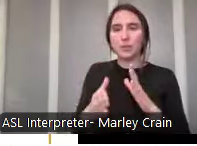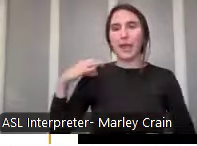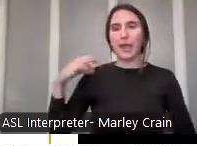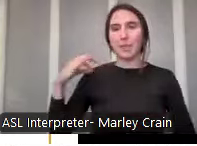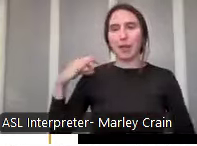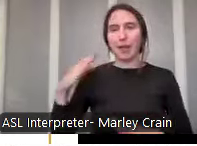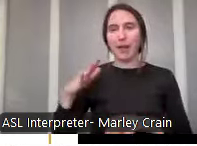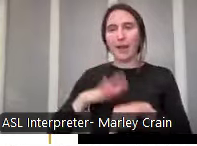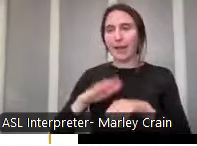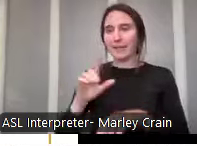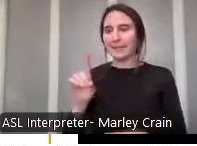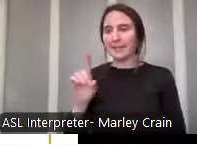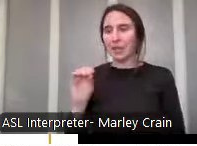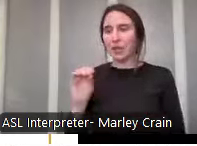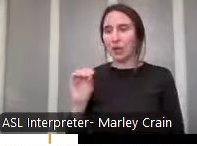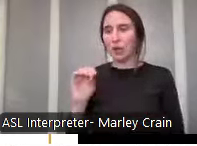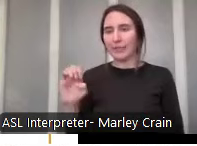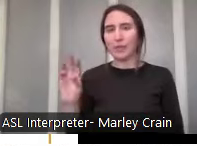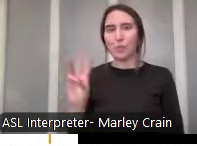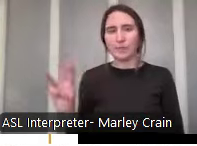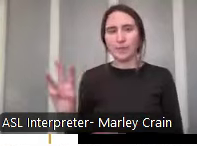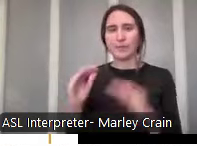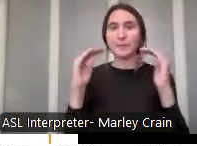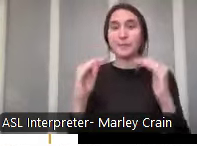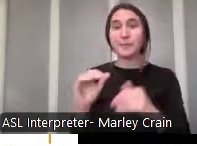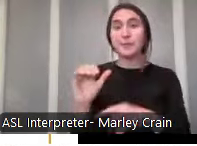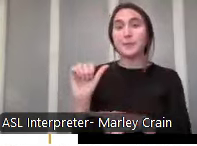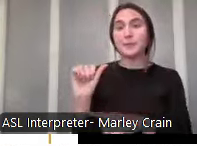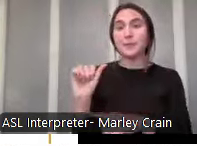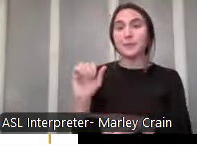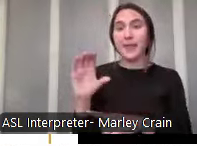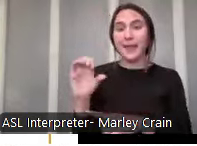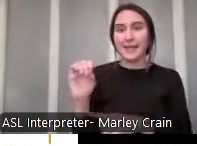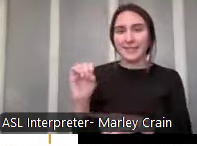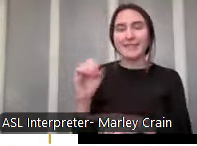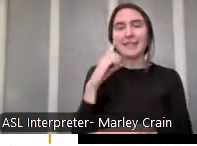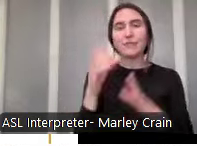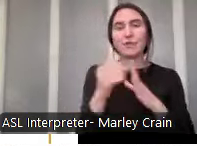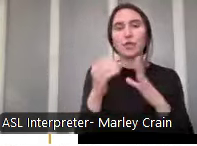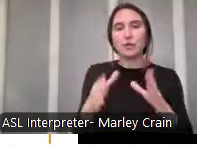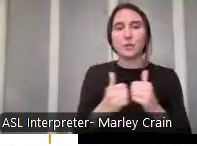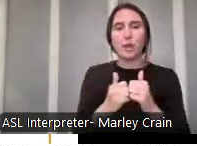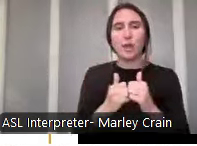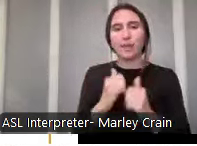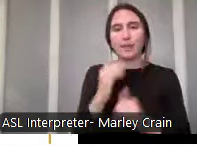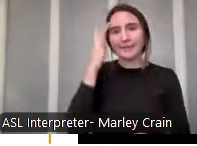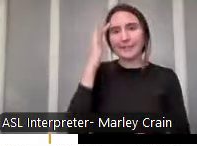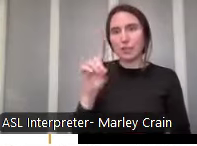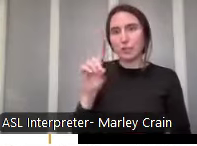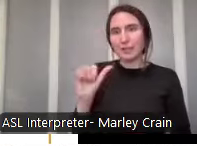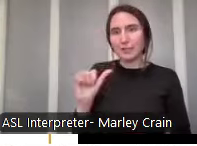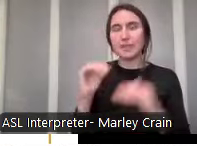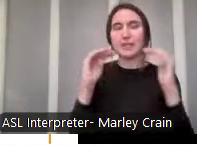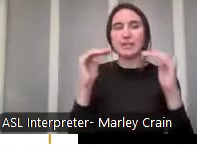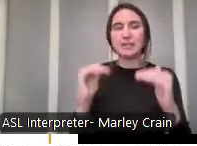ACEs is the same idea, except for students with intellectual disabilities. Barrier-free schools, these are for